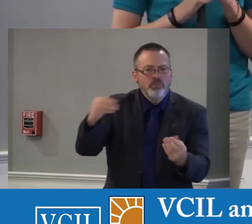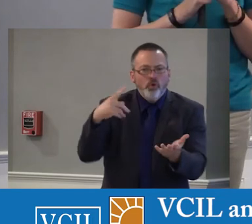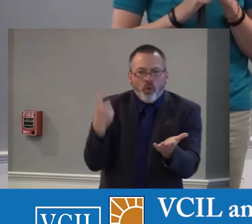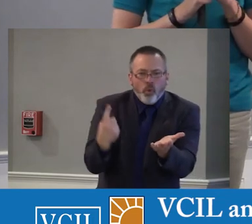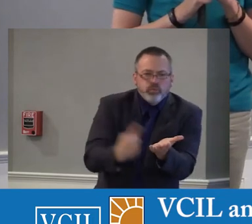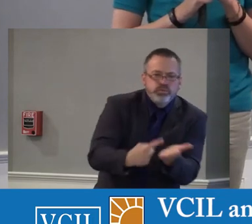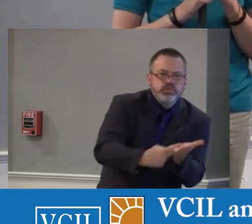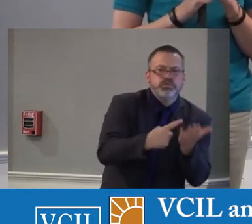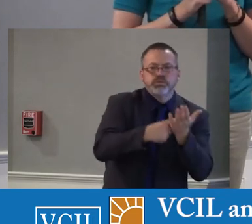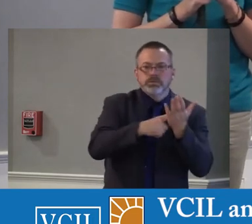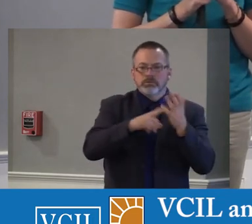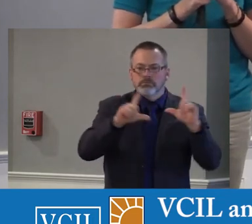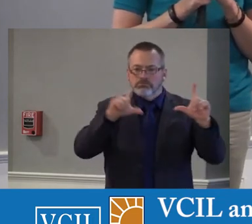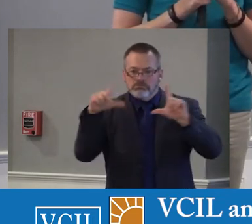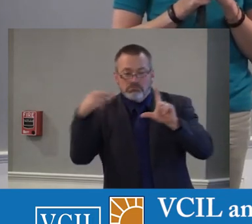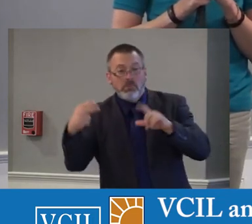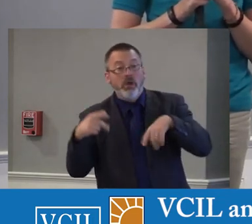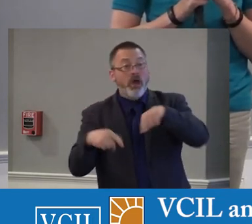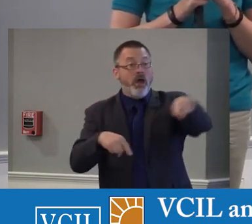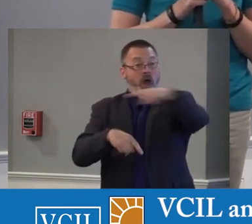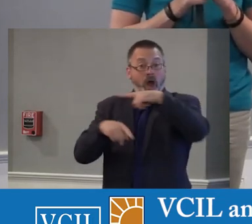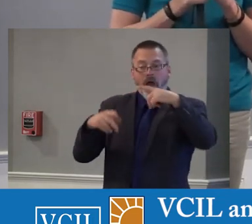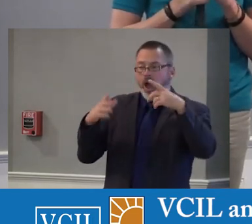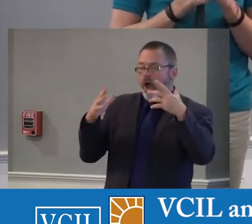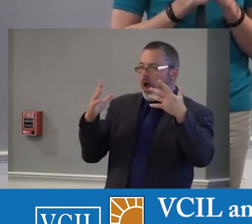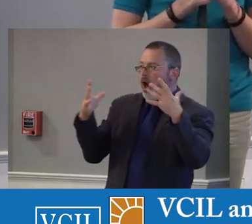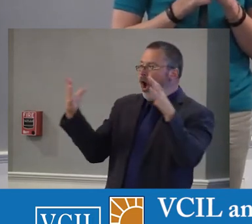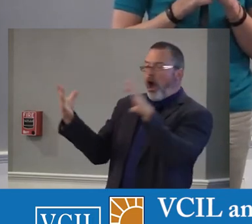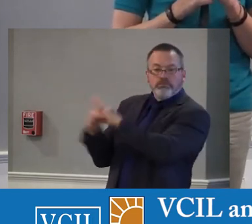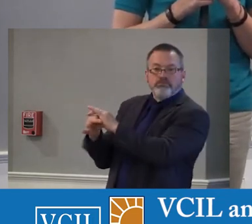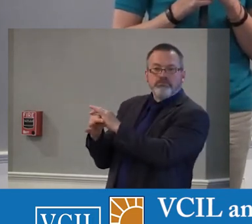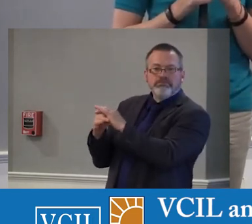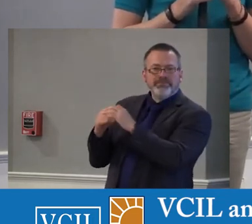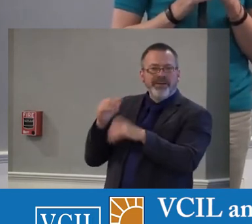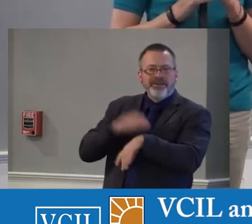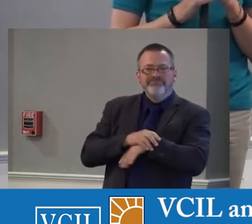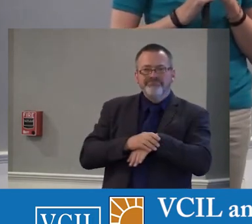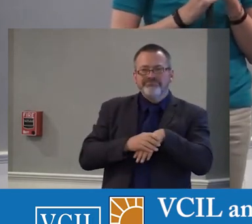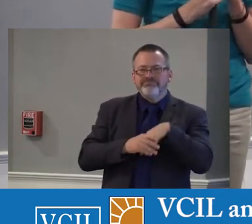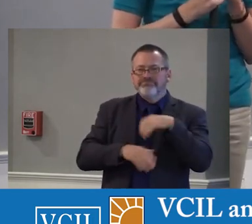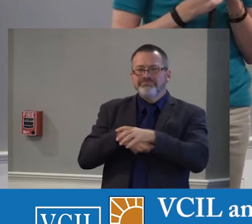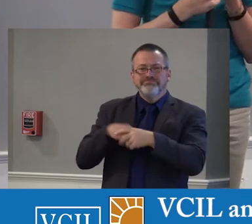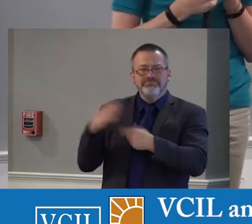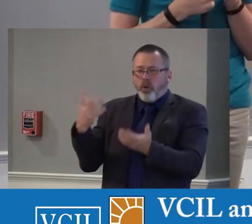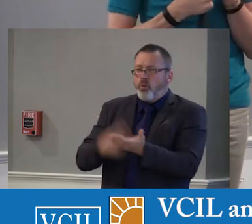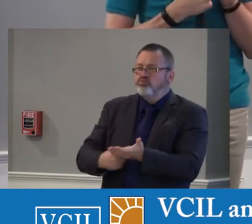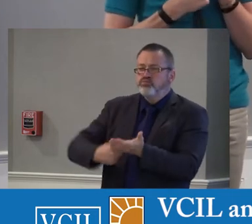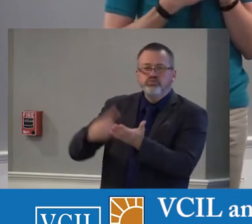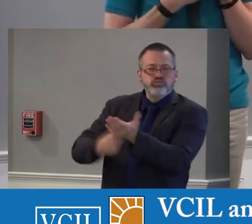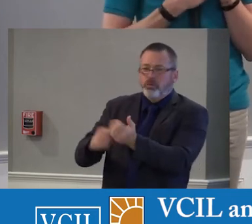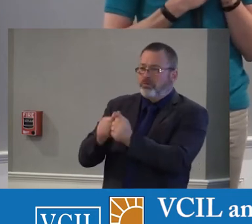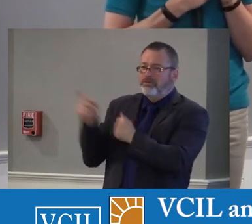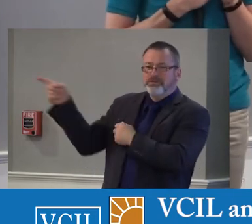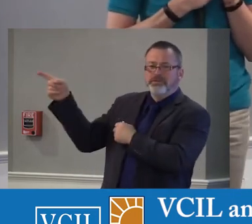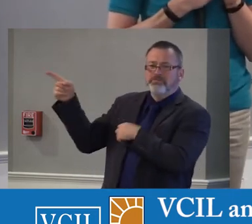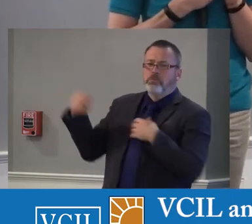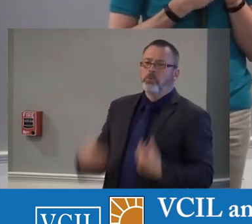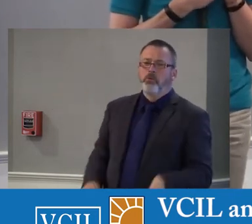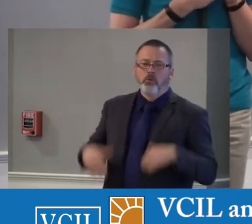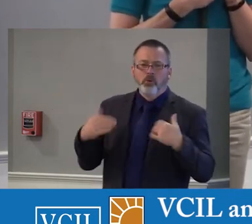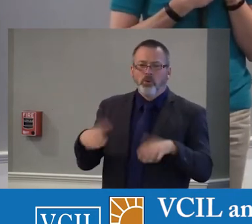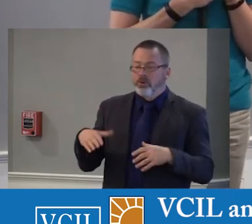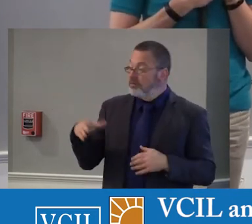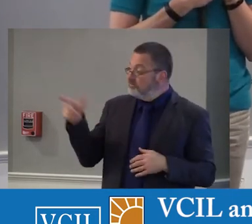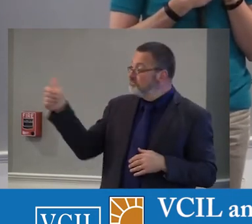feel comfortable and to draw people into conversations. Sean is an Eagle Scout and is currently